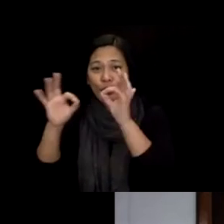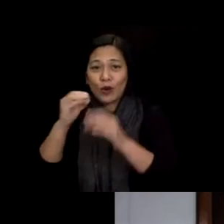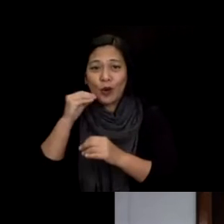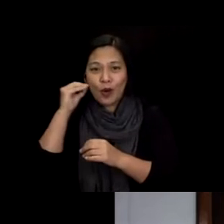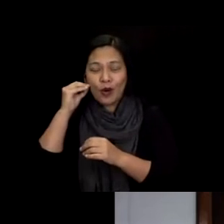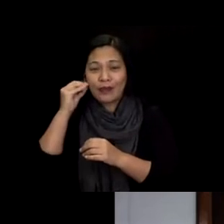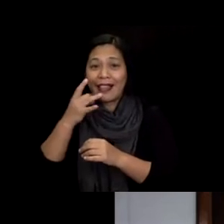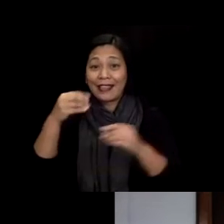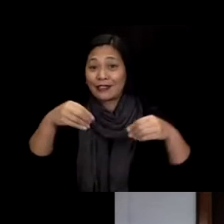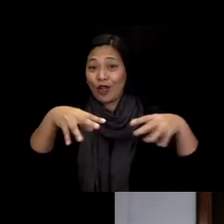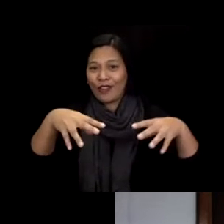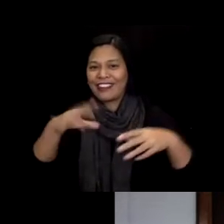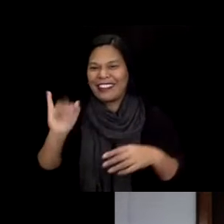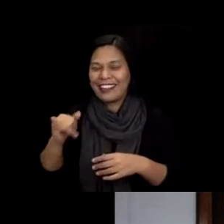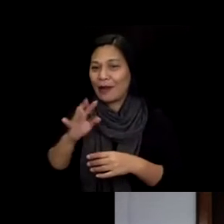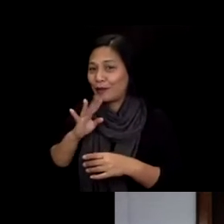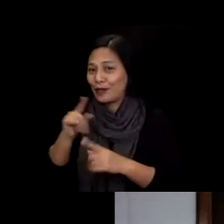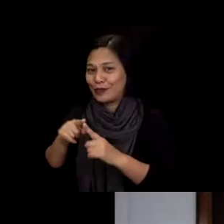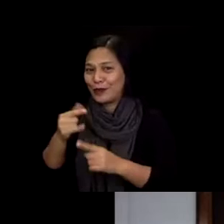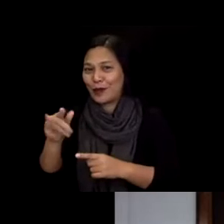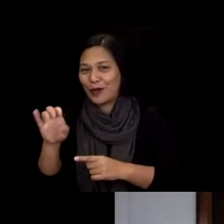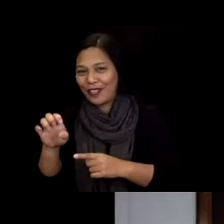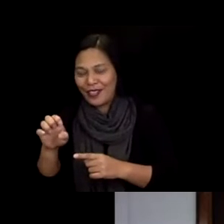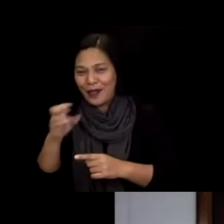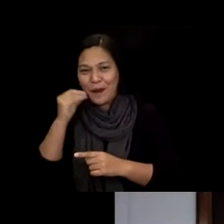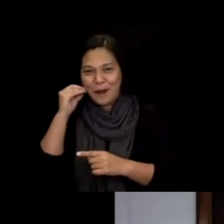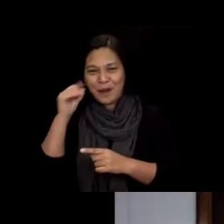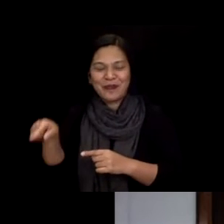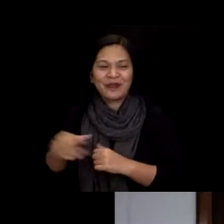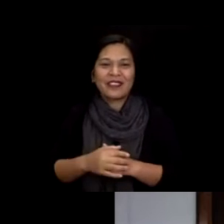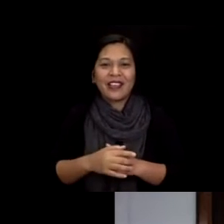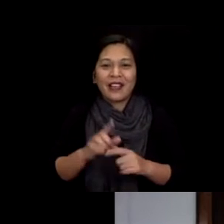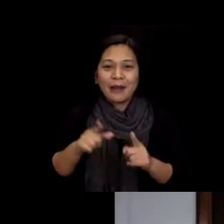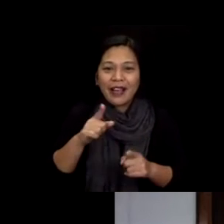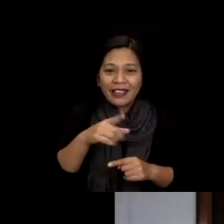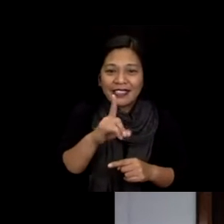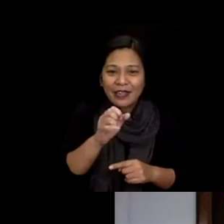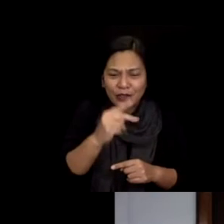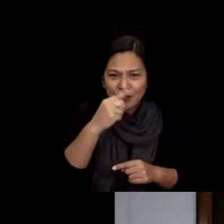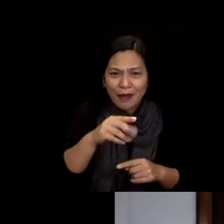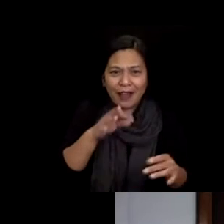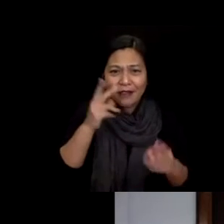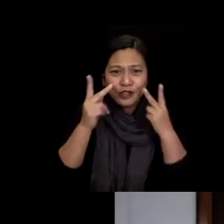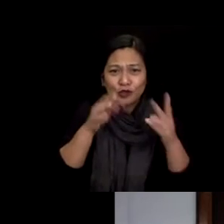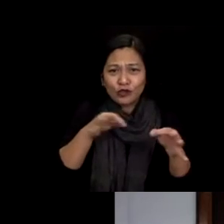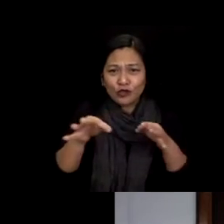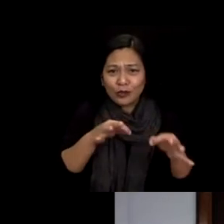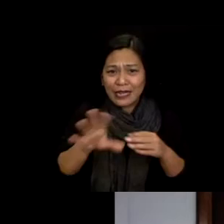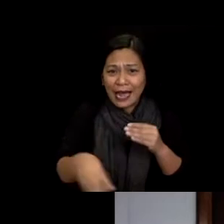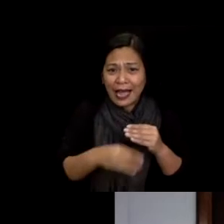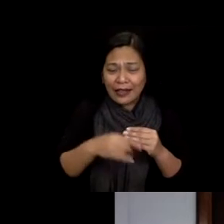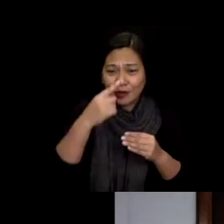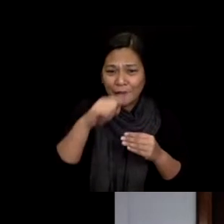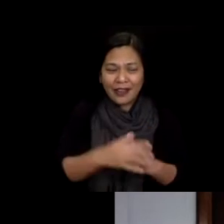on. Darian, would you be so inclined to describe your visual description? Yeah, of course. Thanks for the